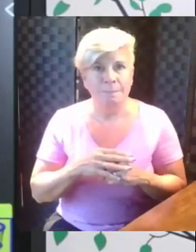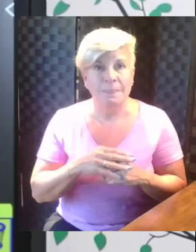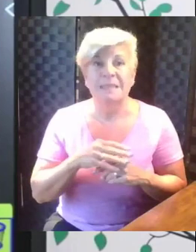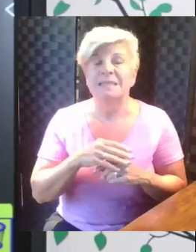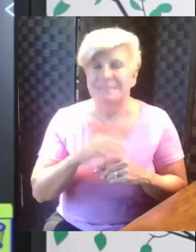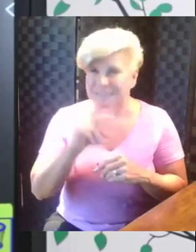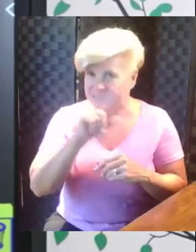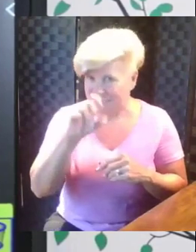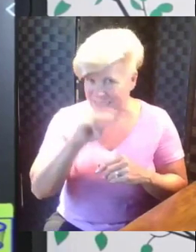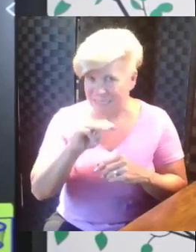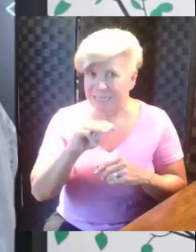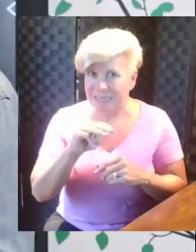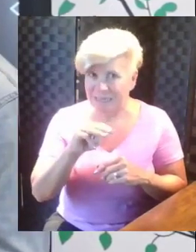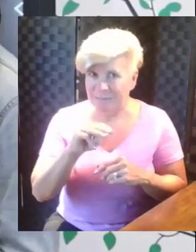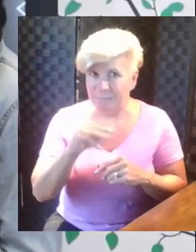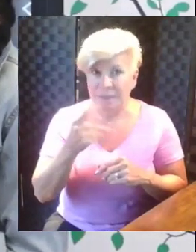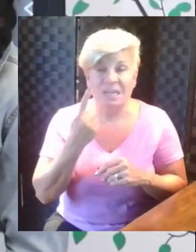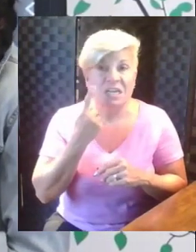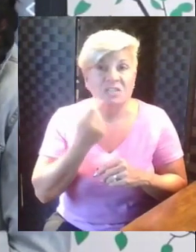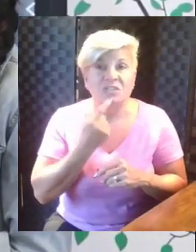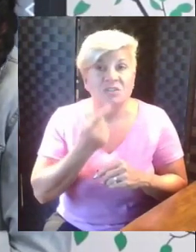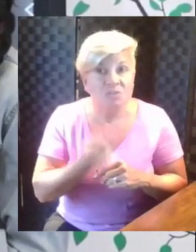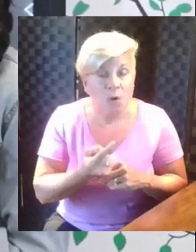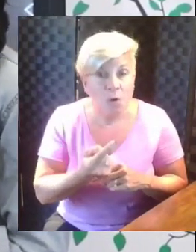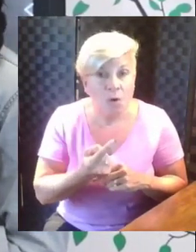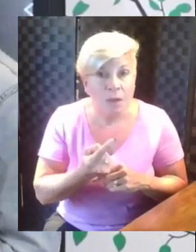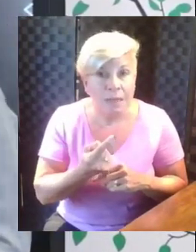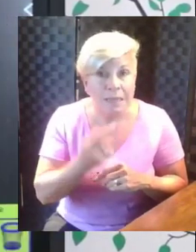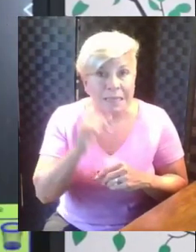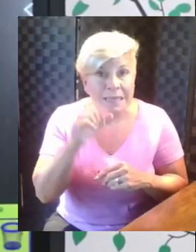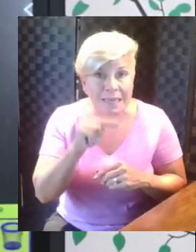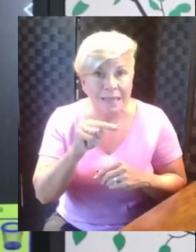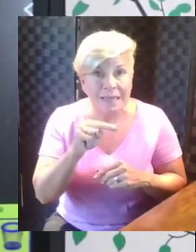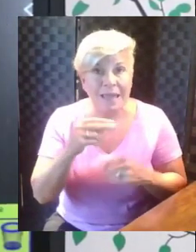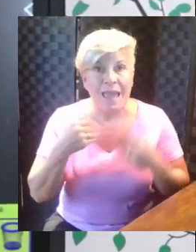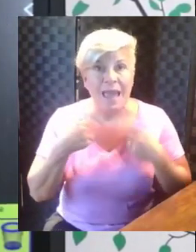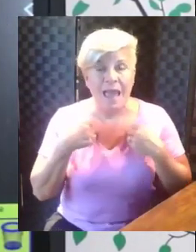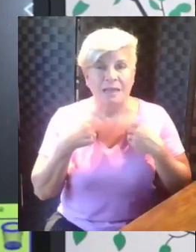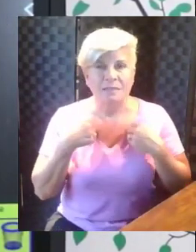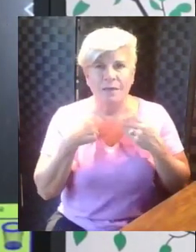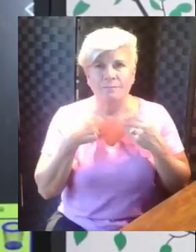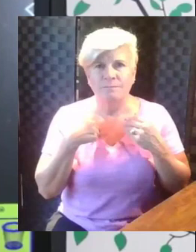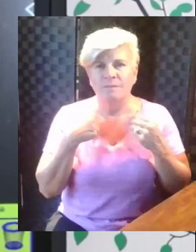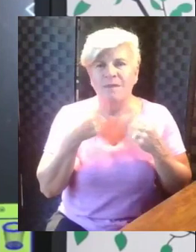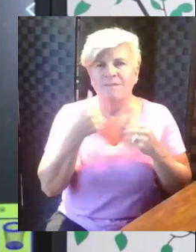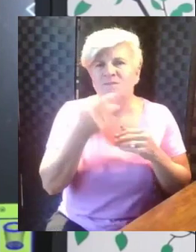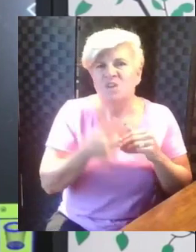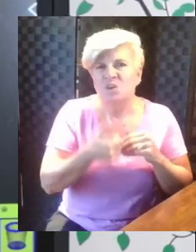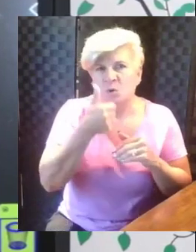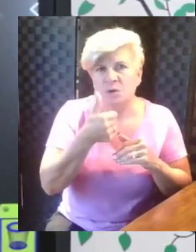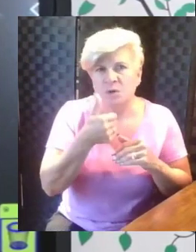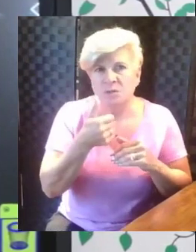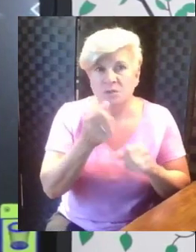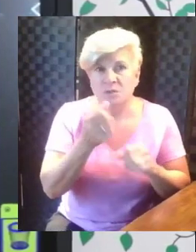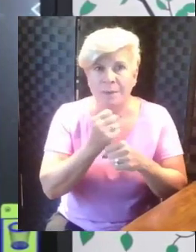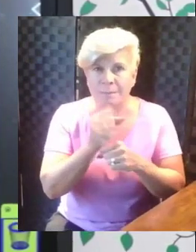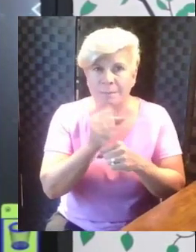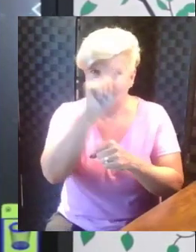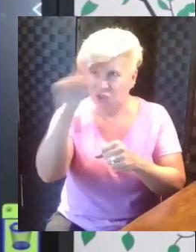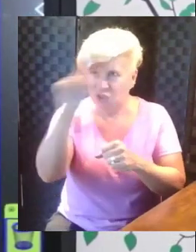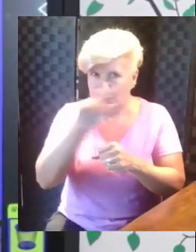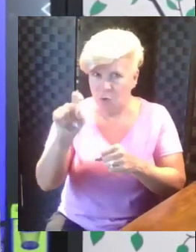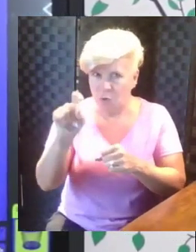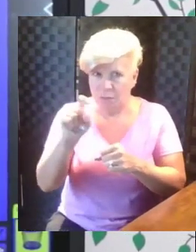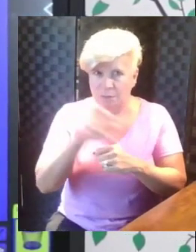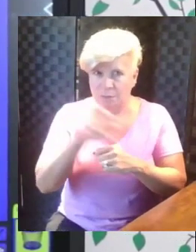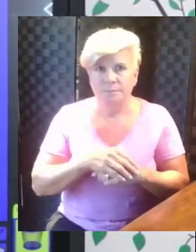Zim, right? Because it just told us that Ian has fewer blocks. So I'm going to go ahead and make my 2 bars